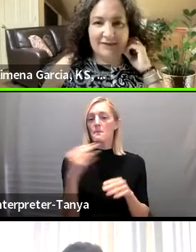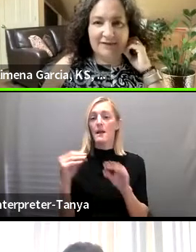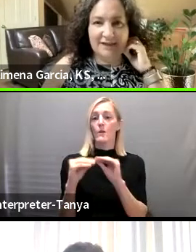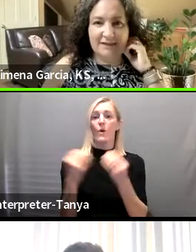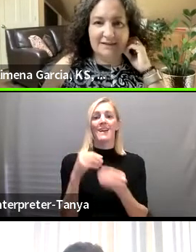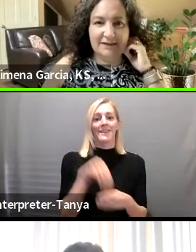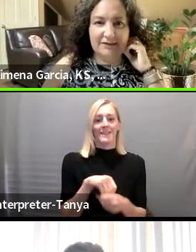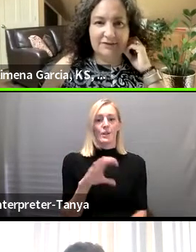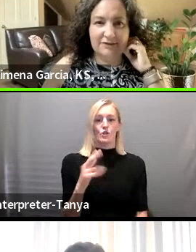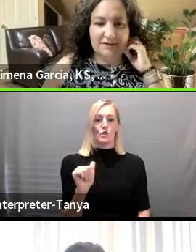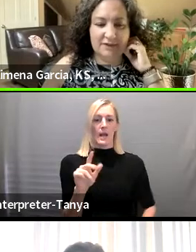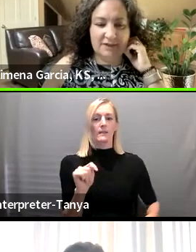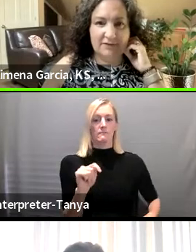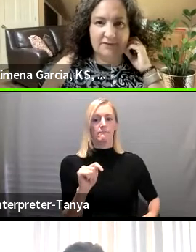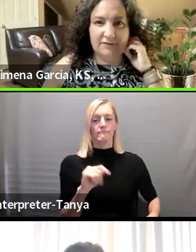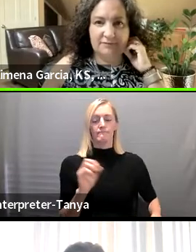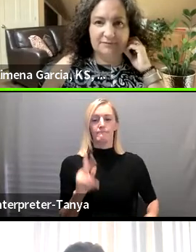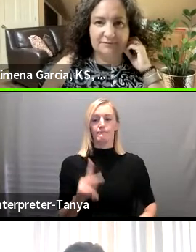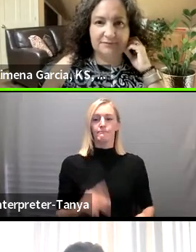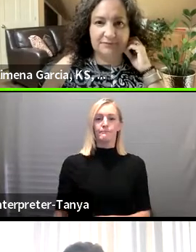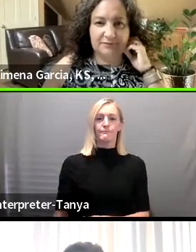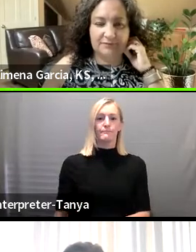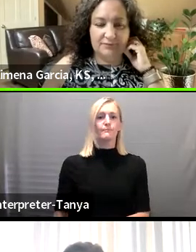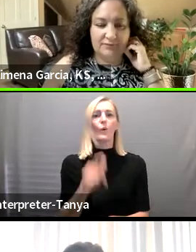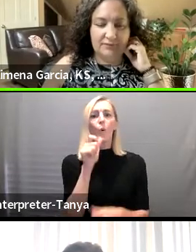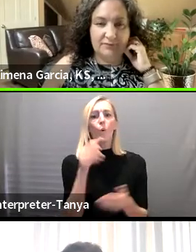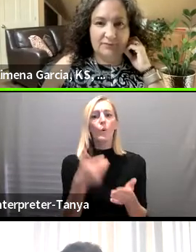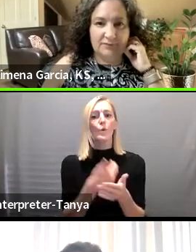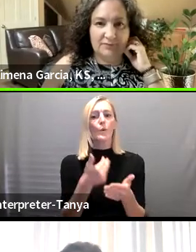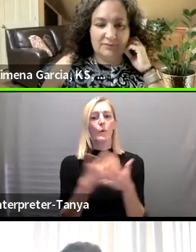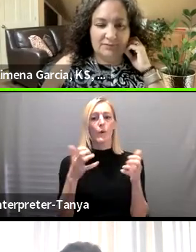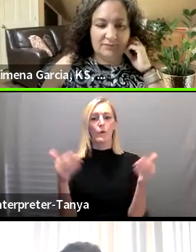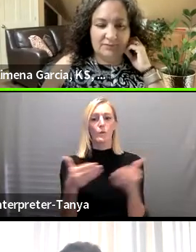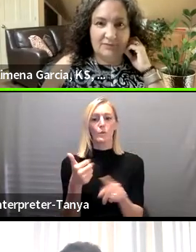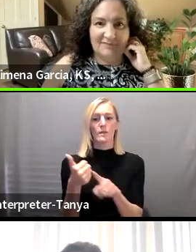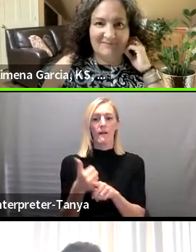here today that would like to introduce themselves?